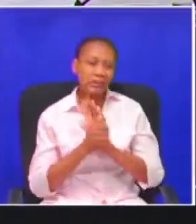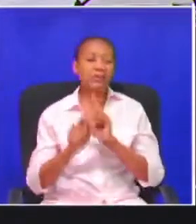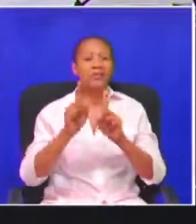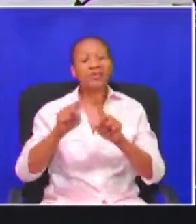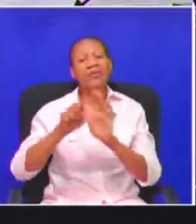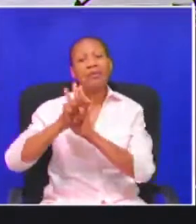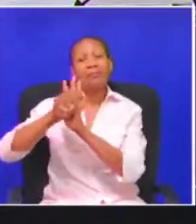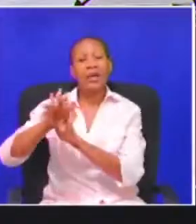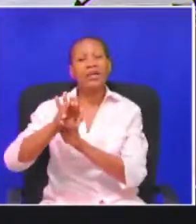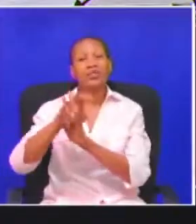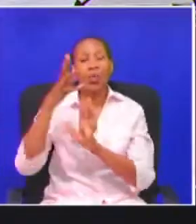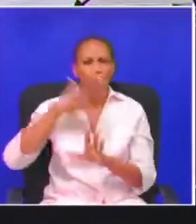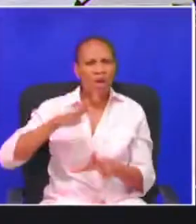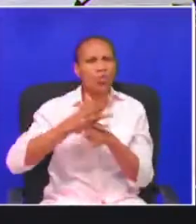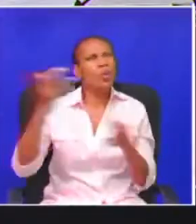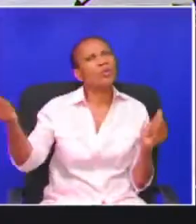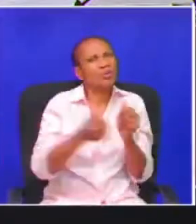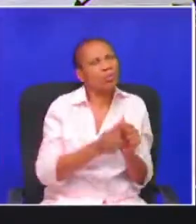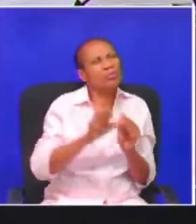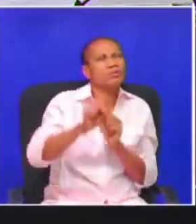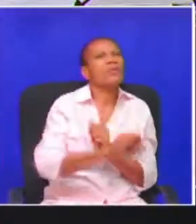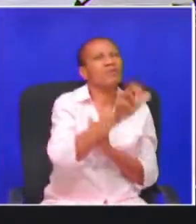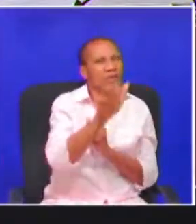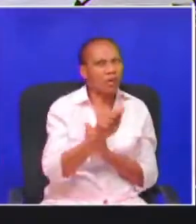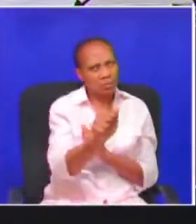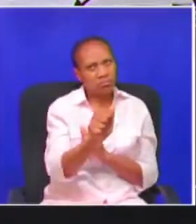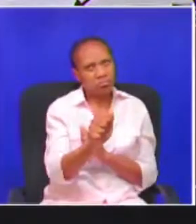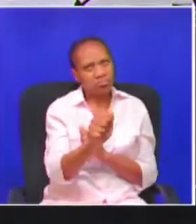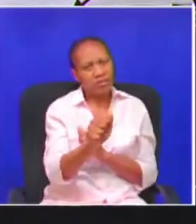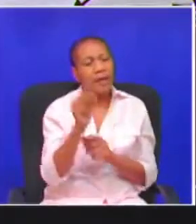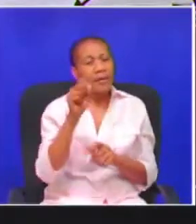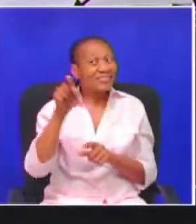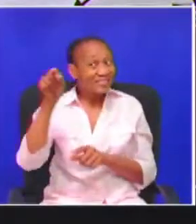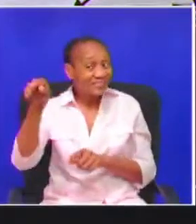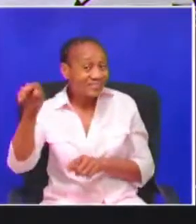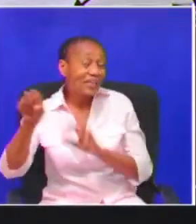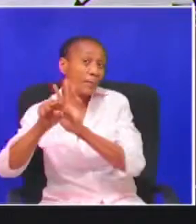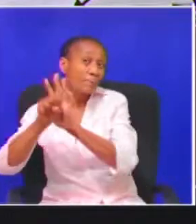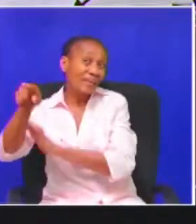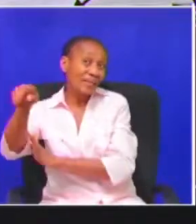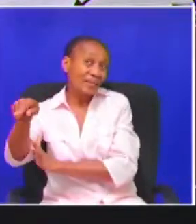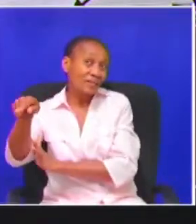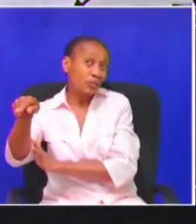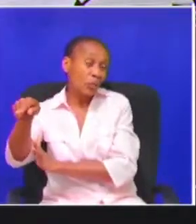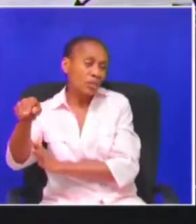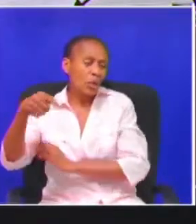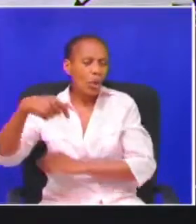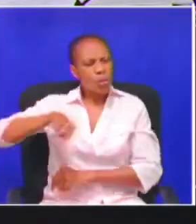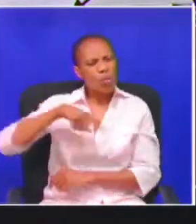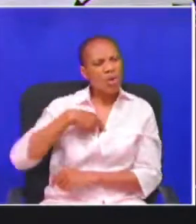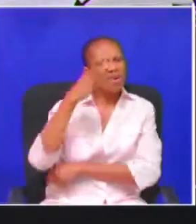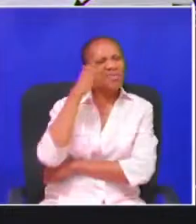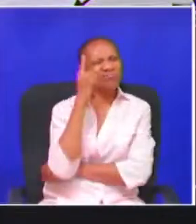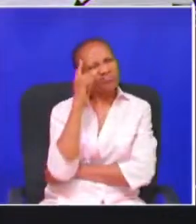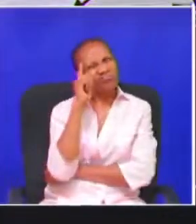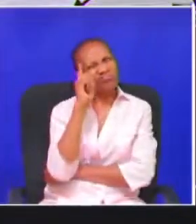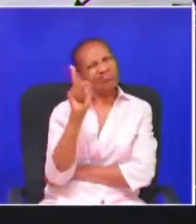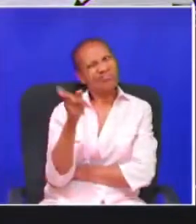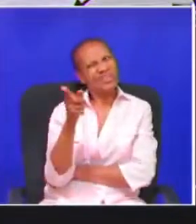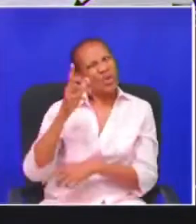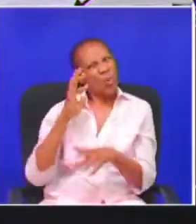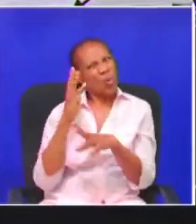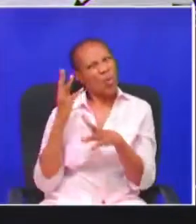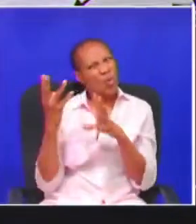to trade with our country. And in some ways, there are markets that we had not really laid more emphasis